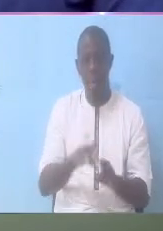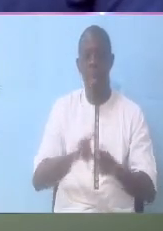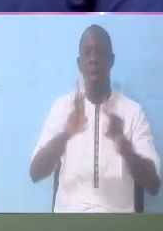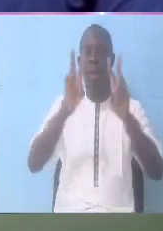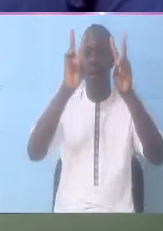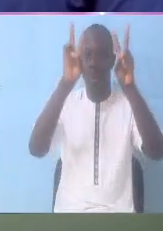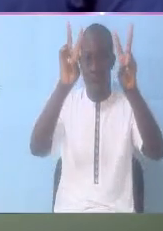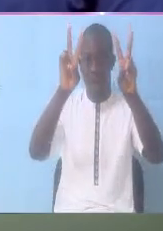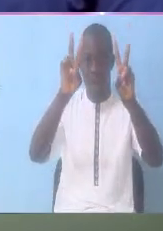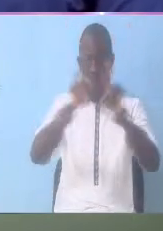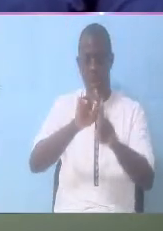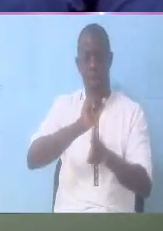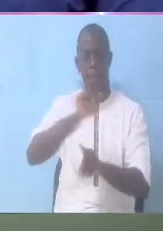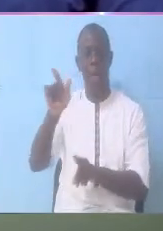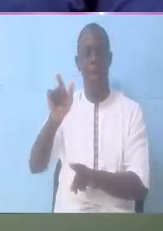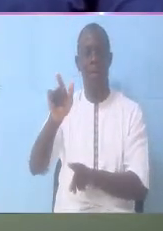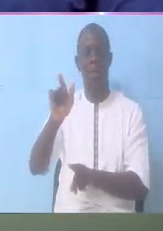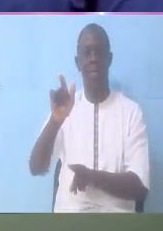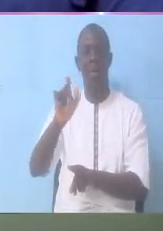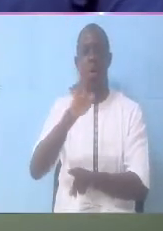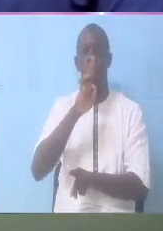Yaya Jammeh paid the killer.